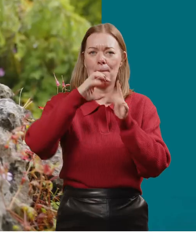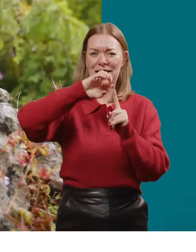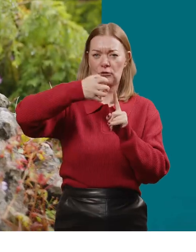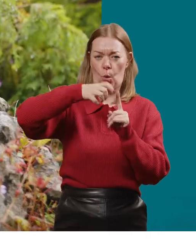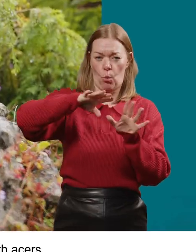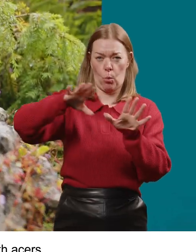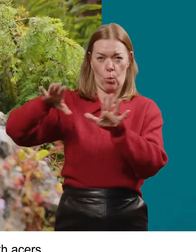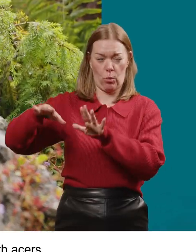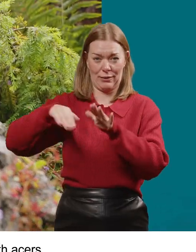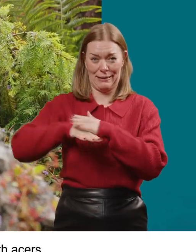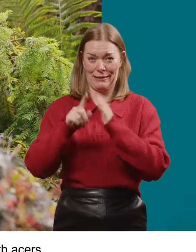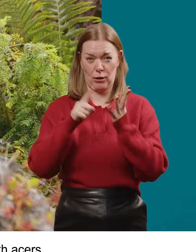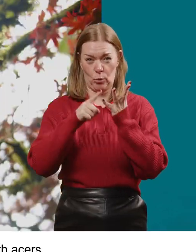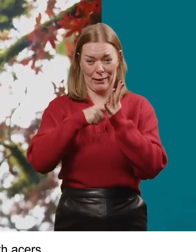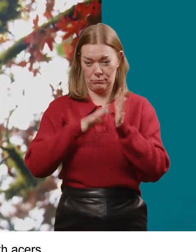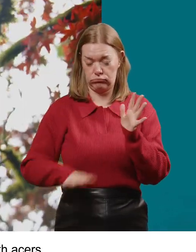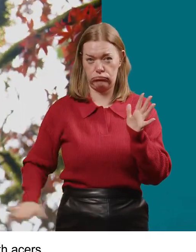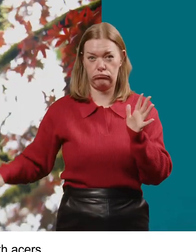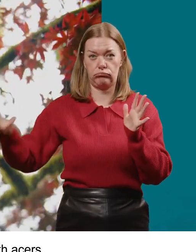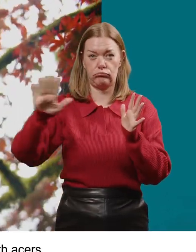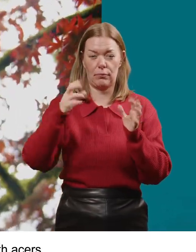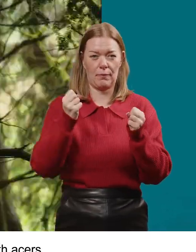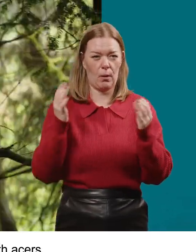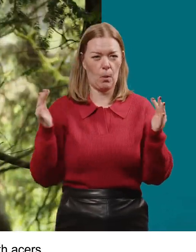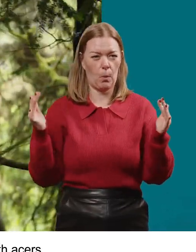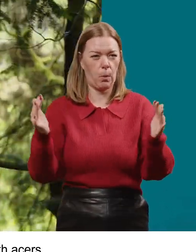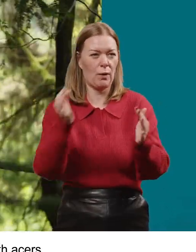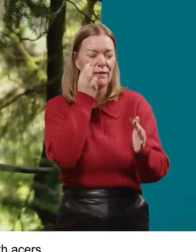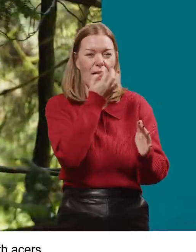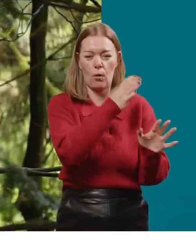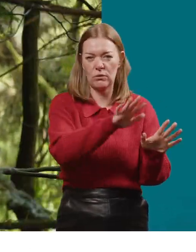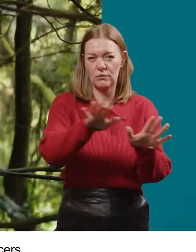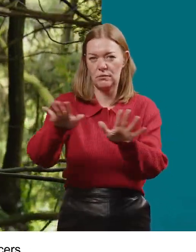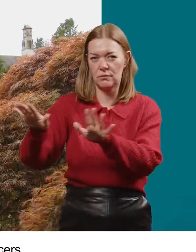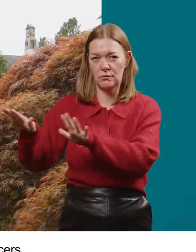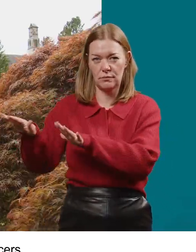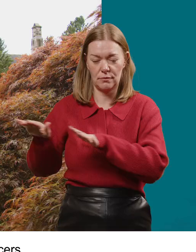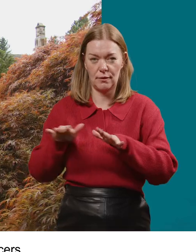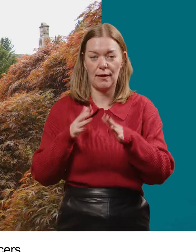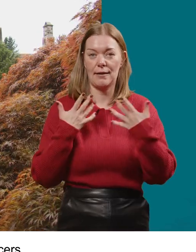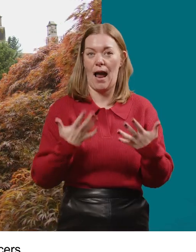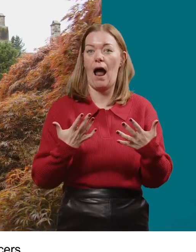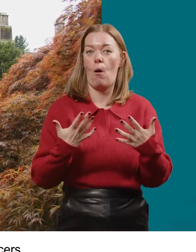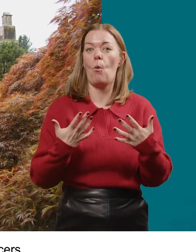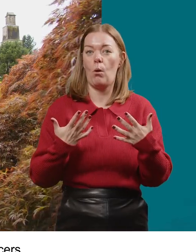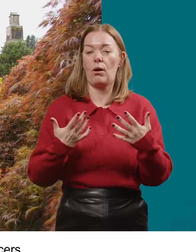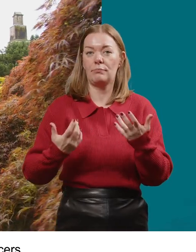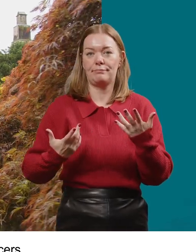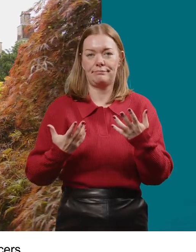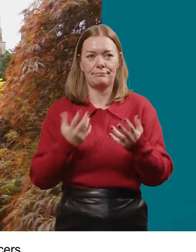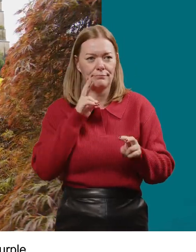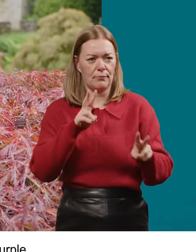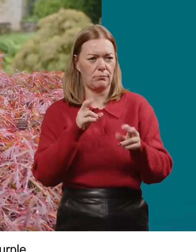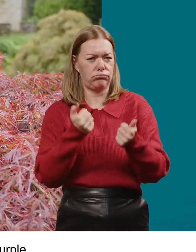UK. It was originally planted with acers, conifers and herbaceous perennials, and the now mature acers are a highlight